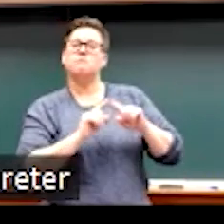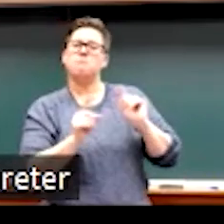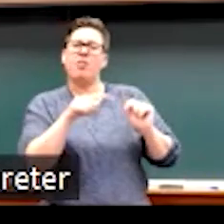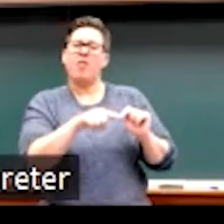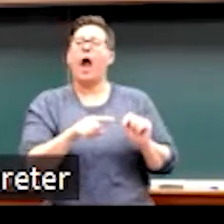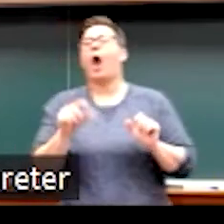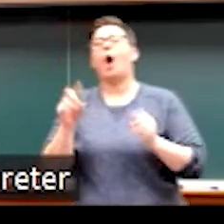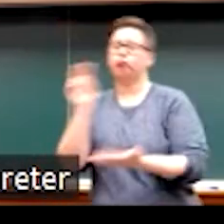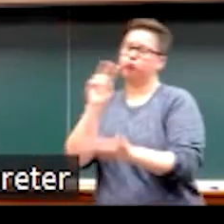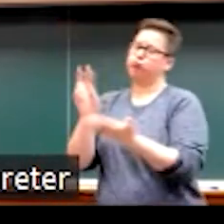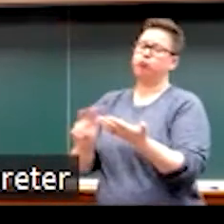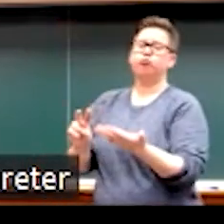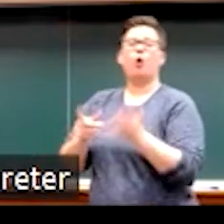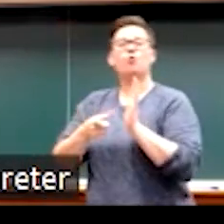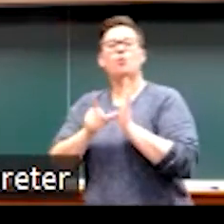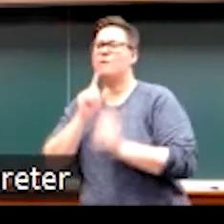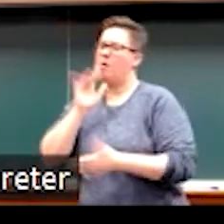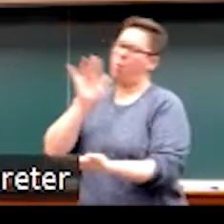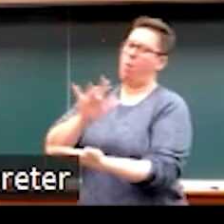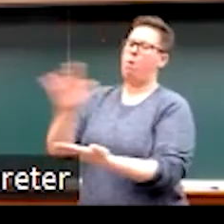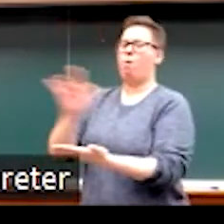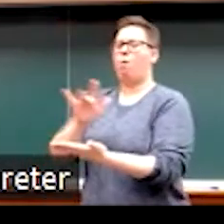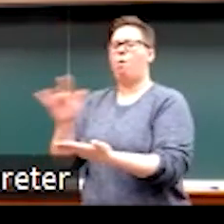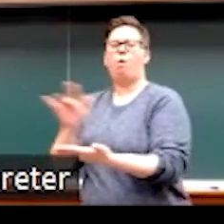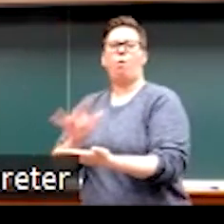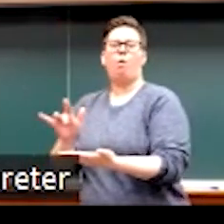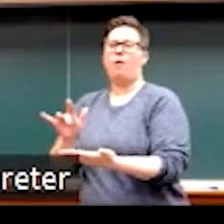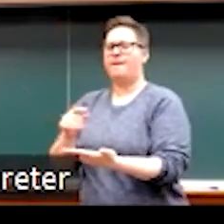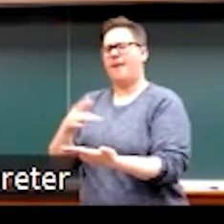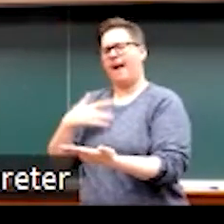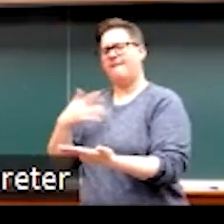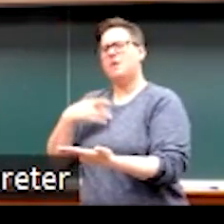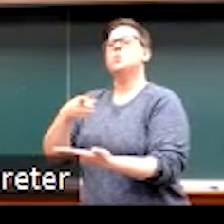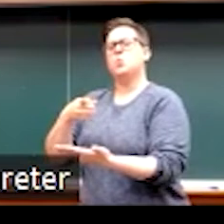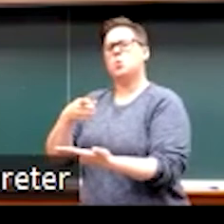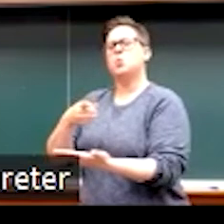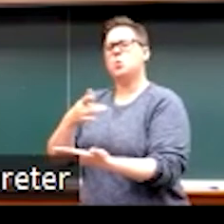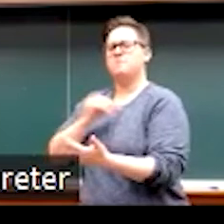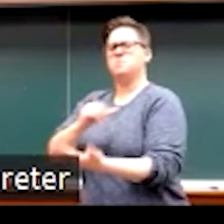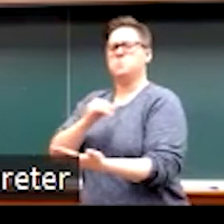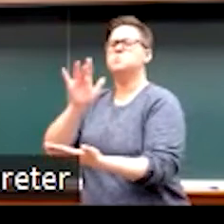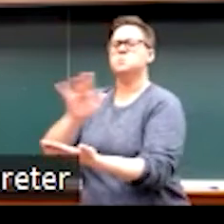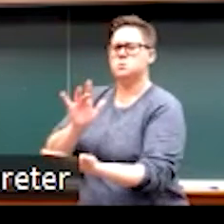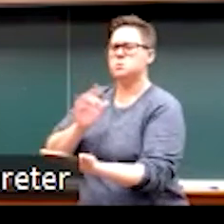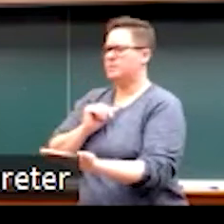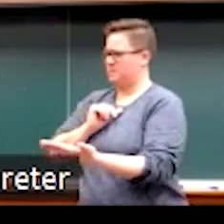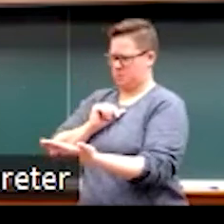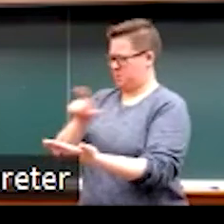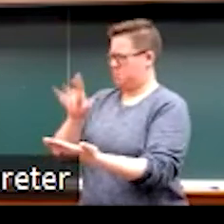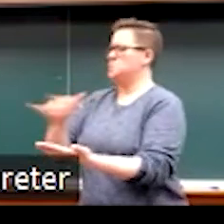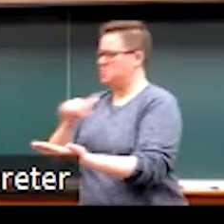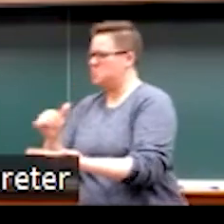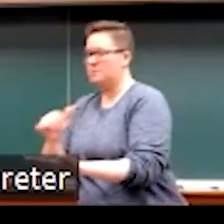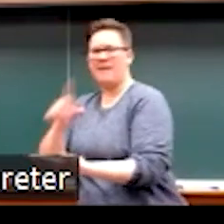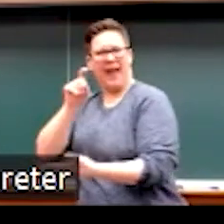to review and click on, interact with this, ones that they feel resonate with them the most. And that's important. You got to keep